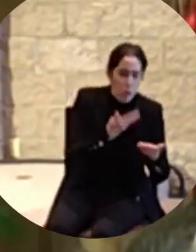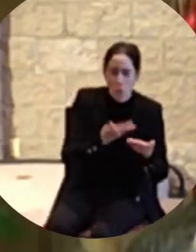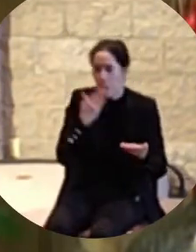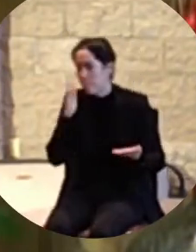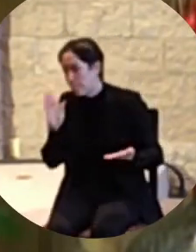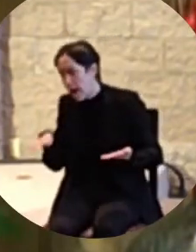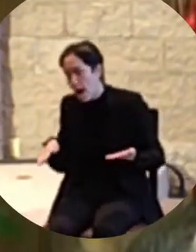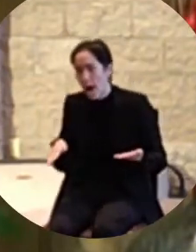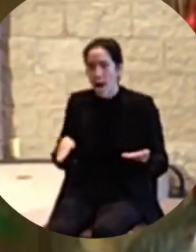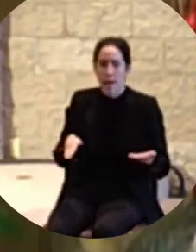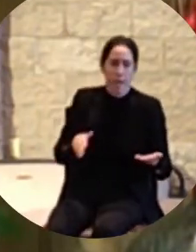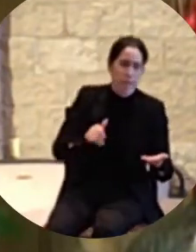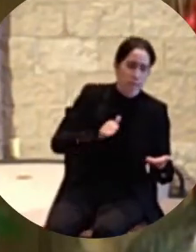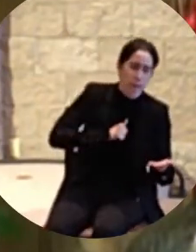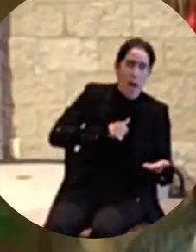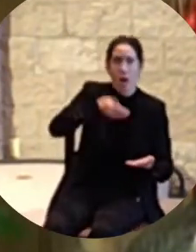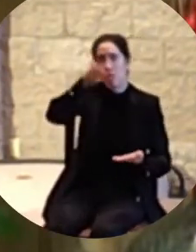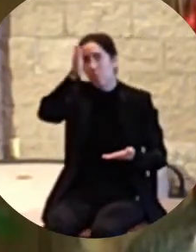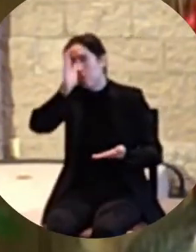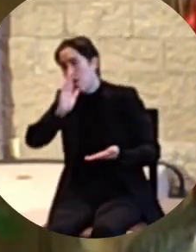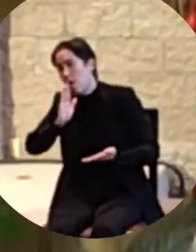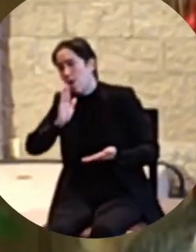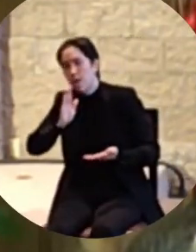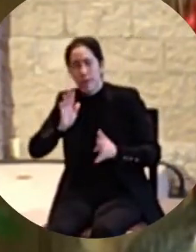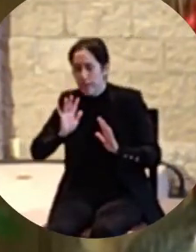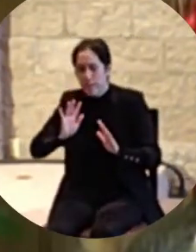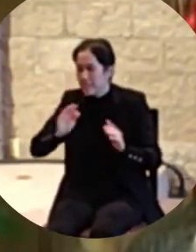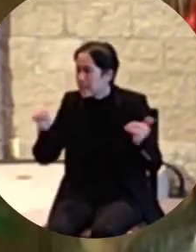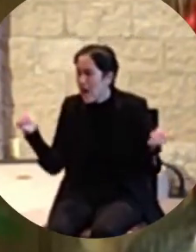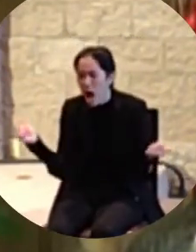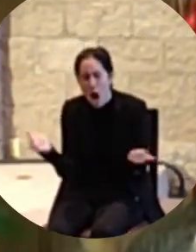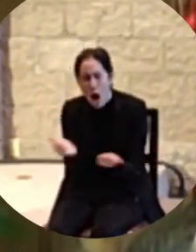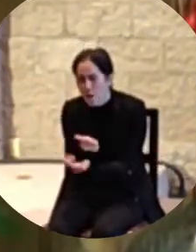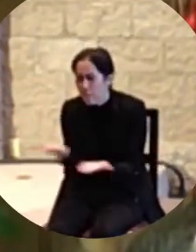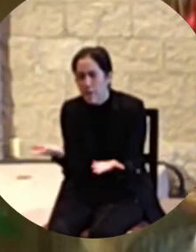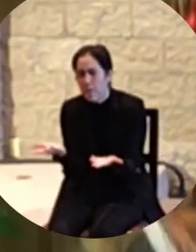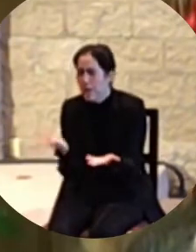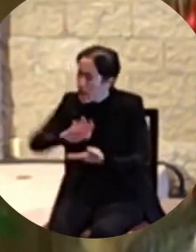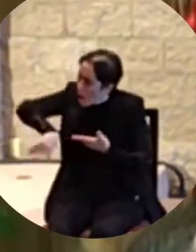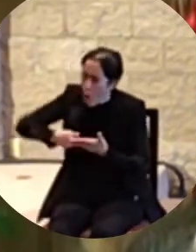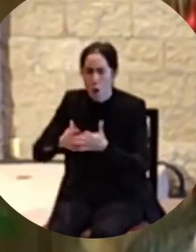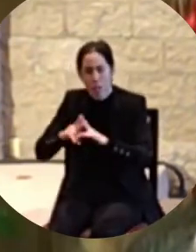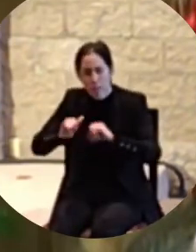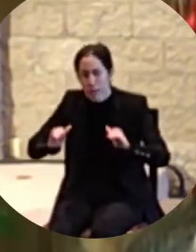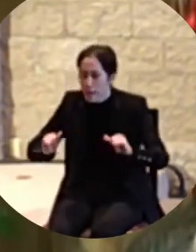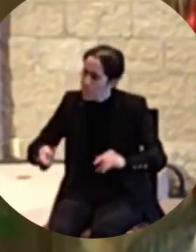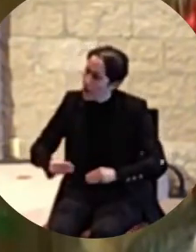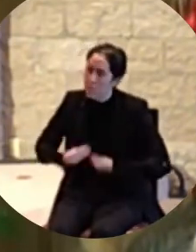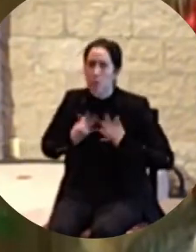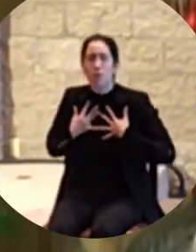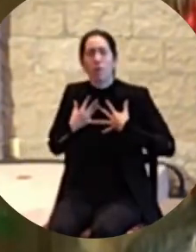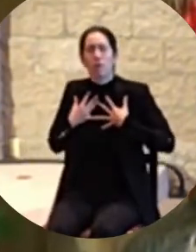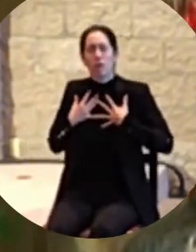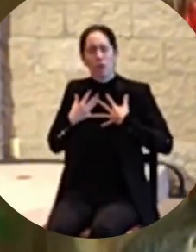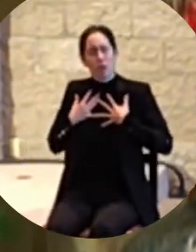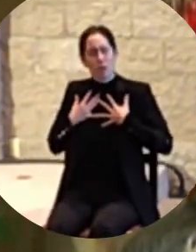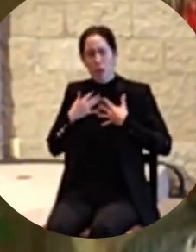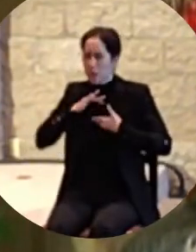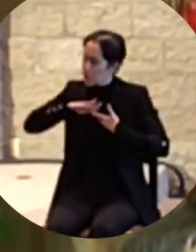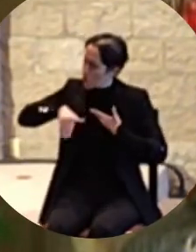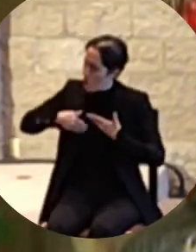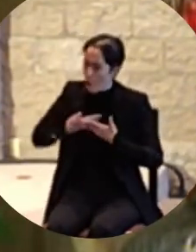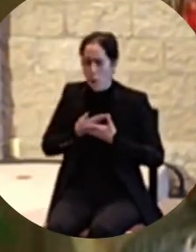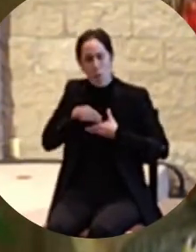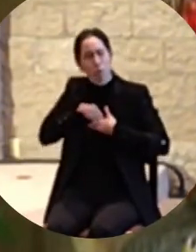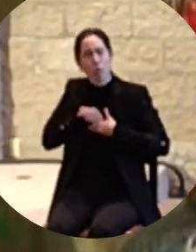divine. It's all of it. It's all of it. So my request of you this week, your assignment